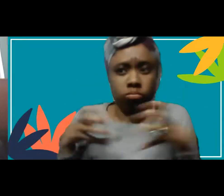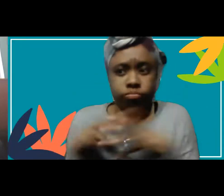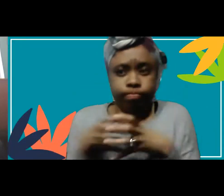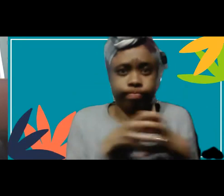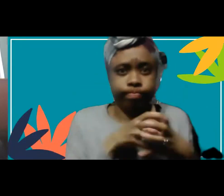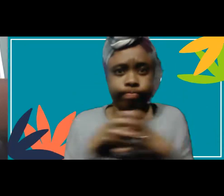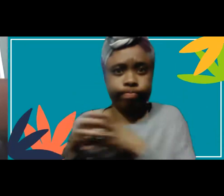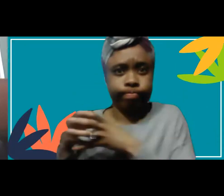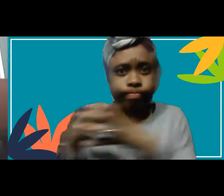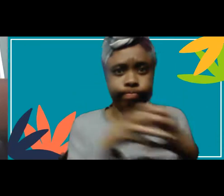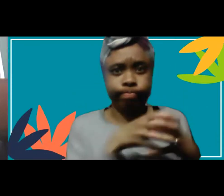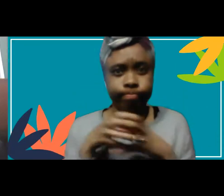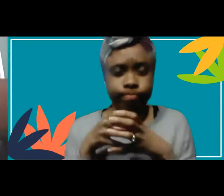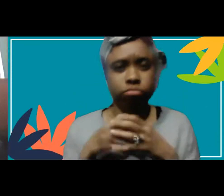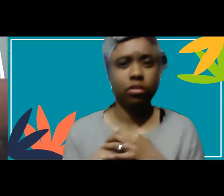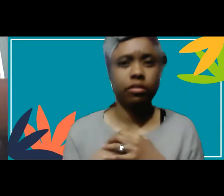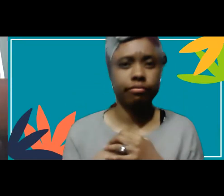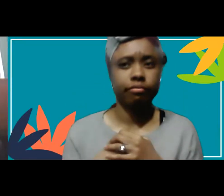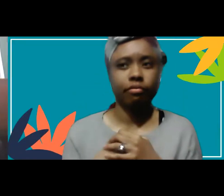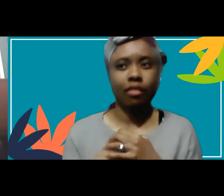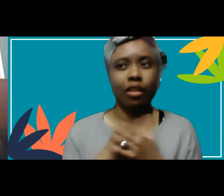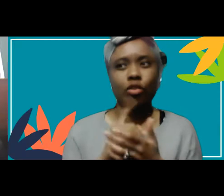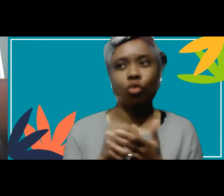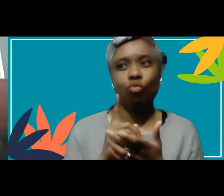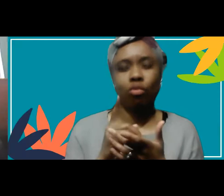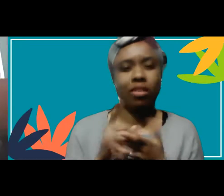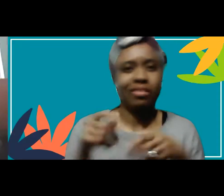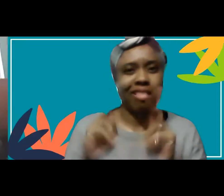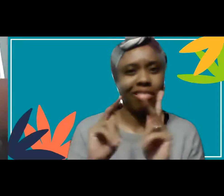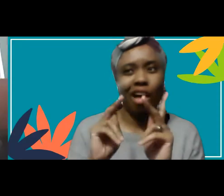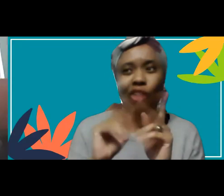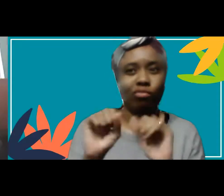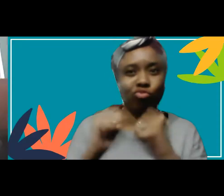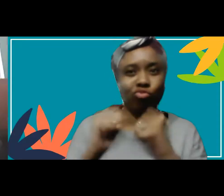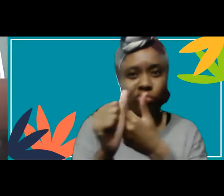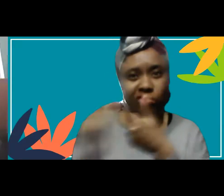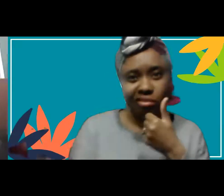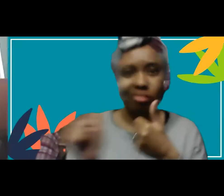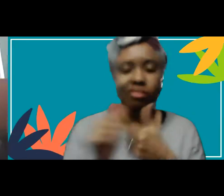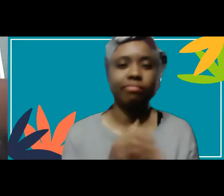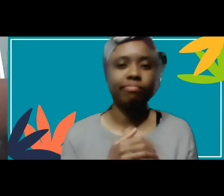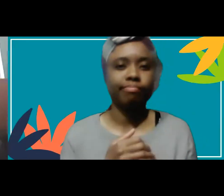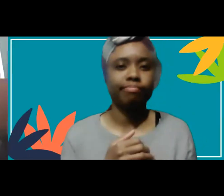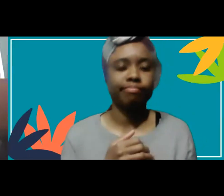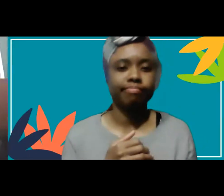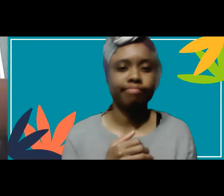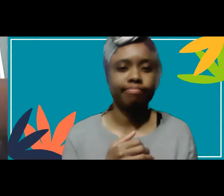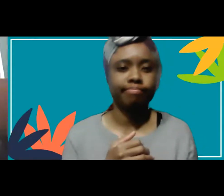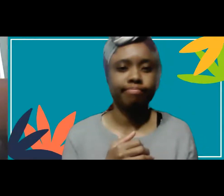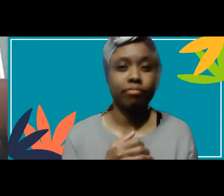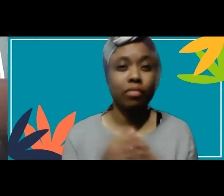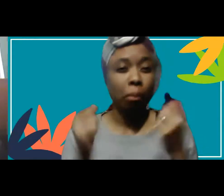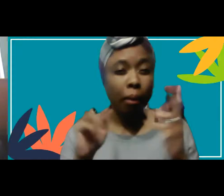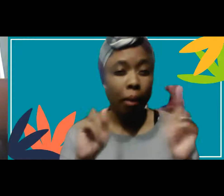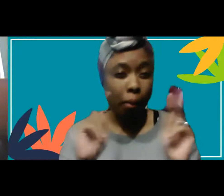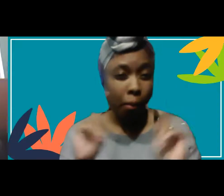also, you know, prevents them from really social distancing. We also know that many of the folks, like I